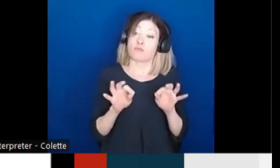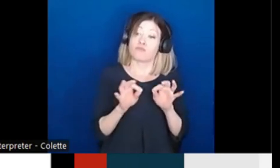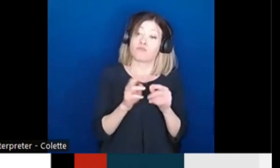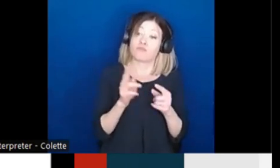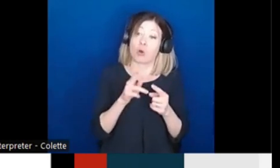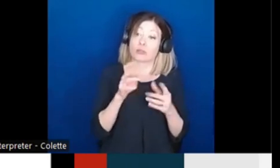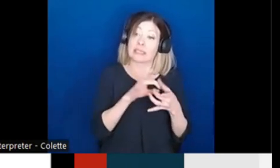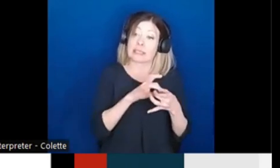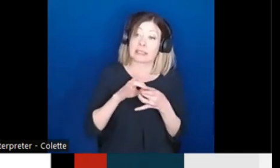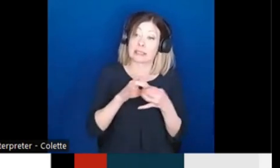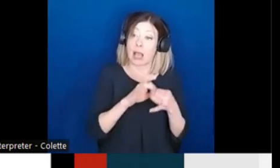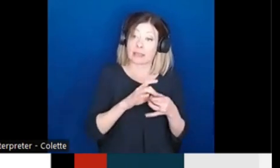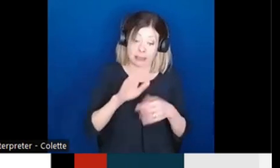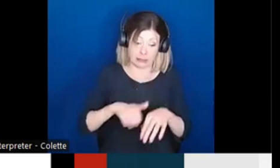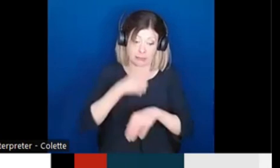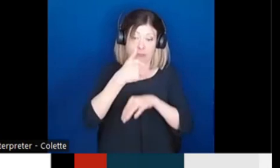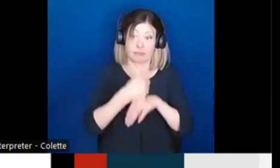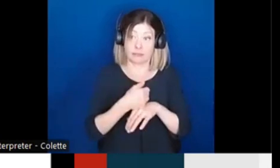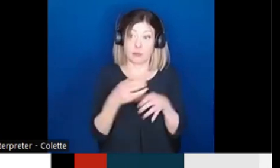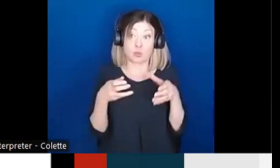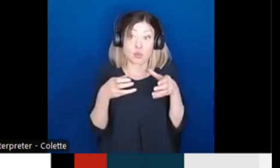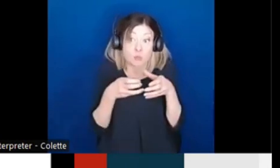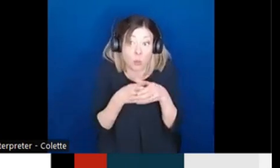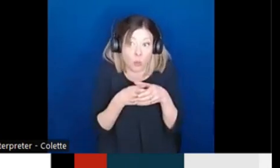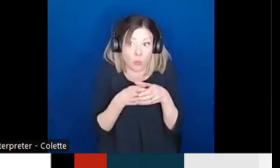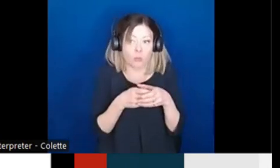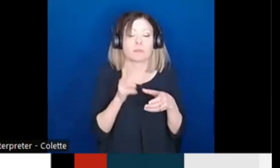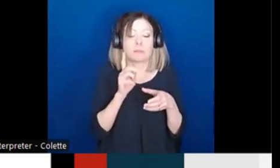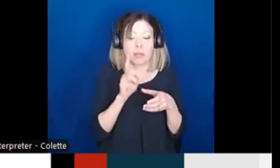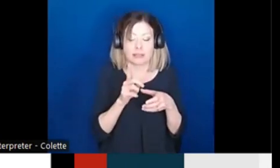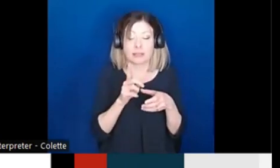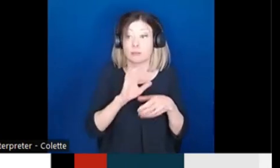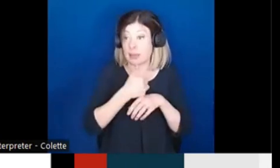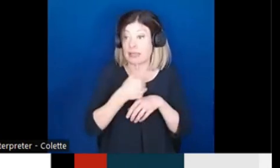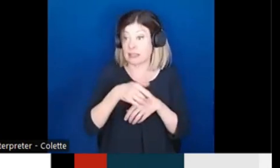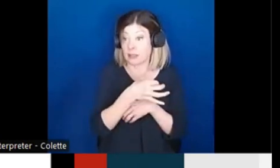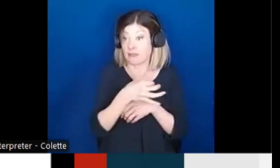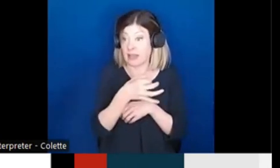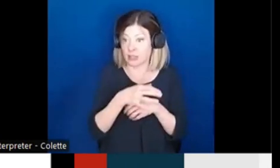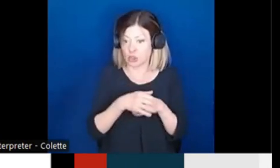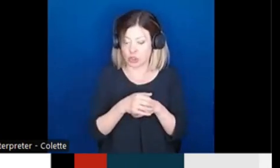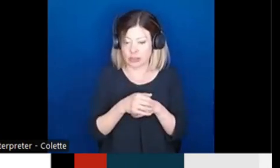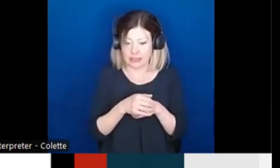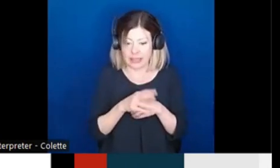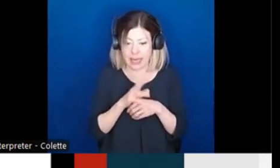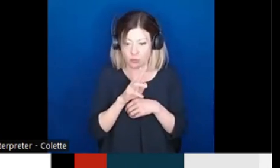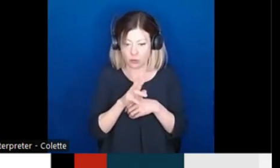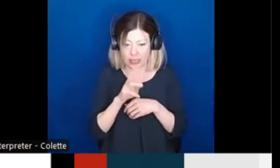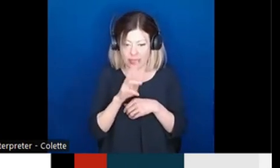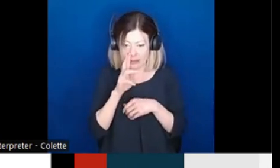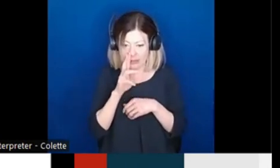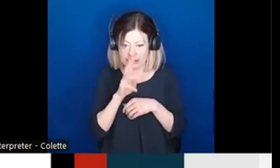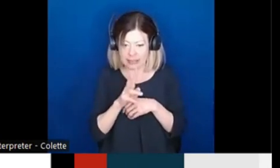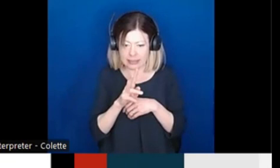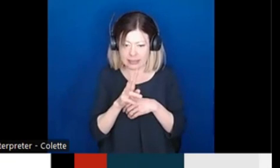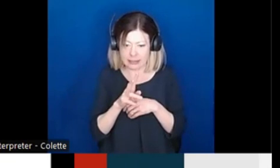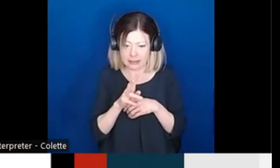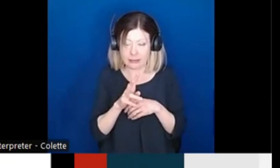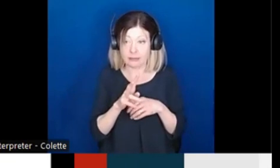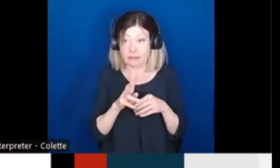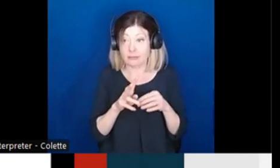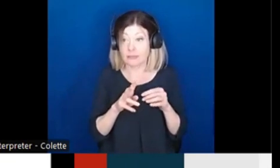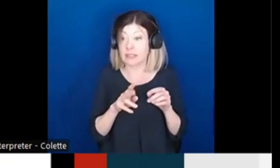to the parsonage. So in this picture, sorry, I describe it, it's a little drawing where you can see images we've looked at before: